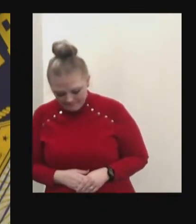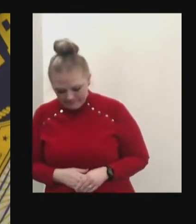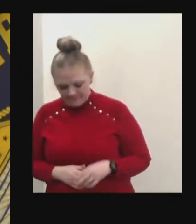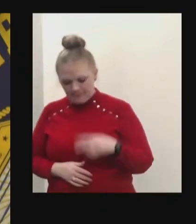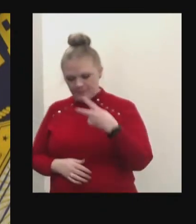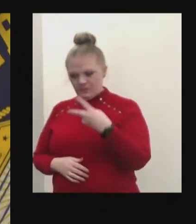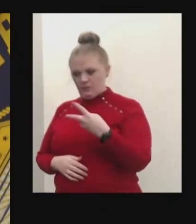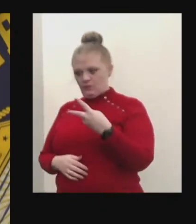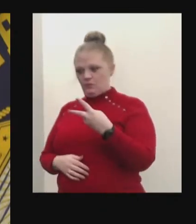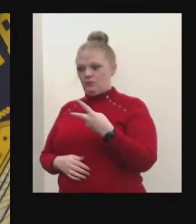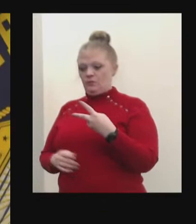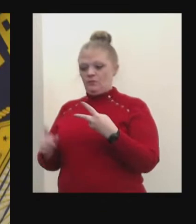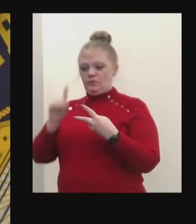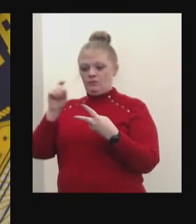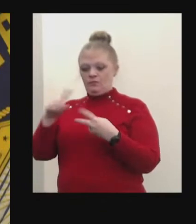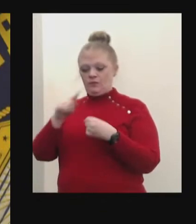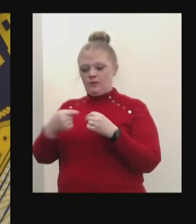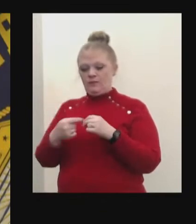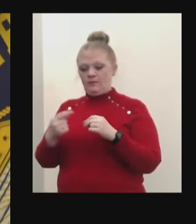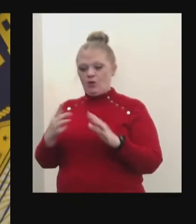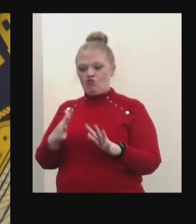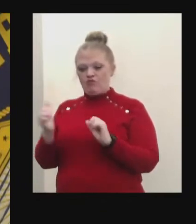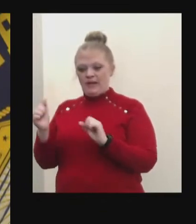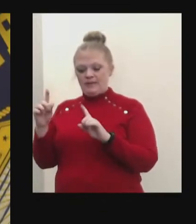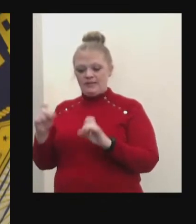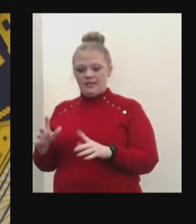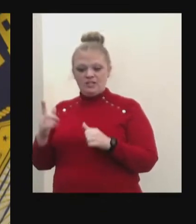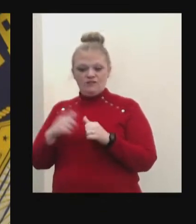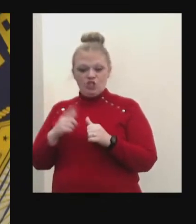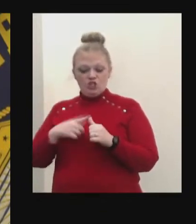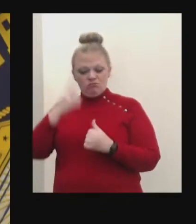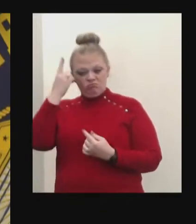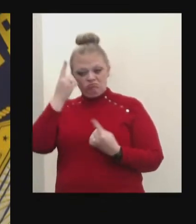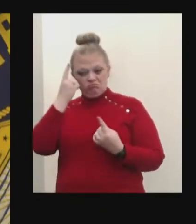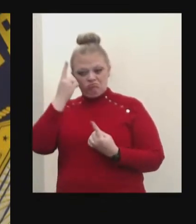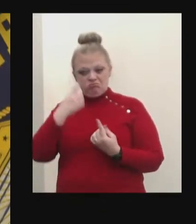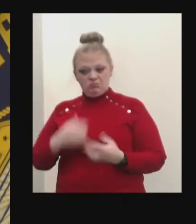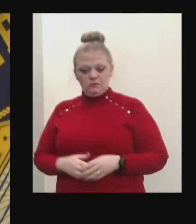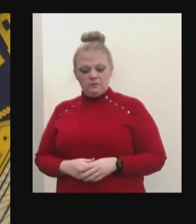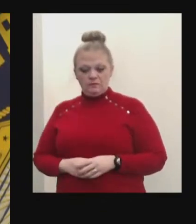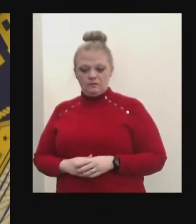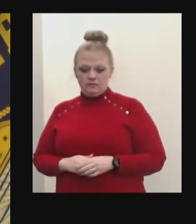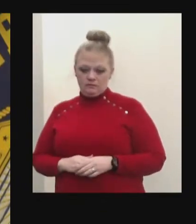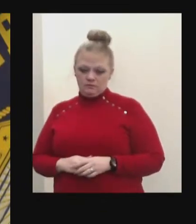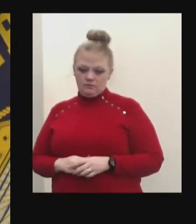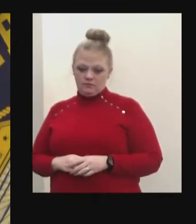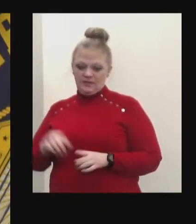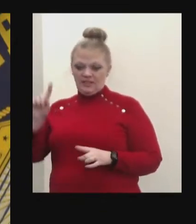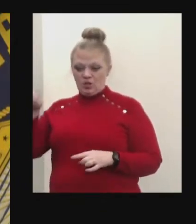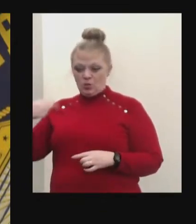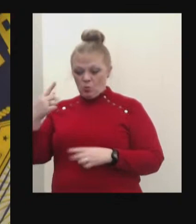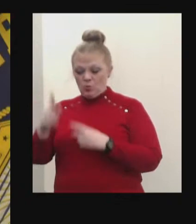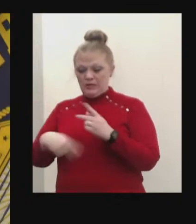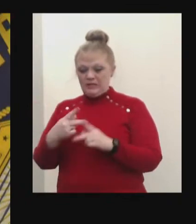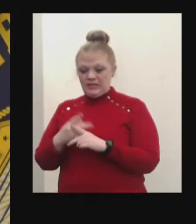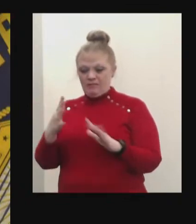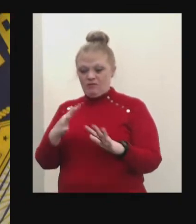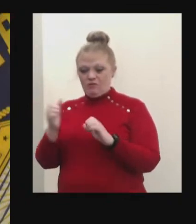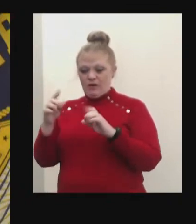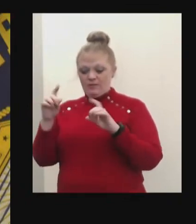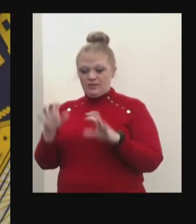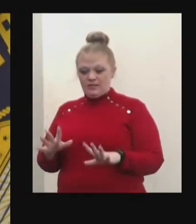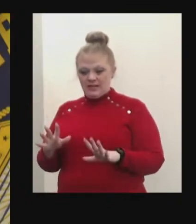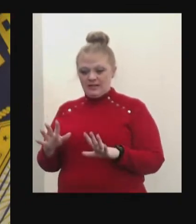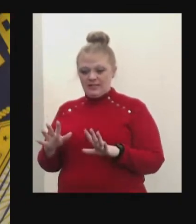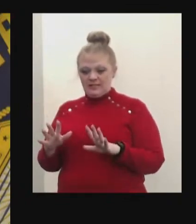questions about rapid testing. First, I'm wondering, is the only type of rapid testing considered